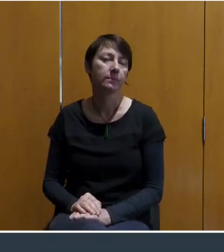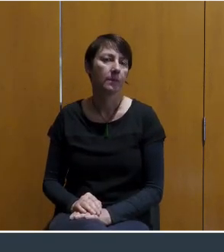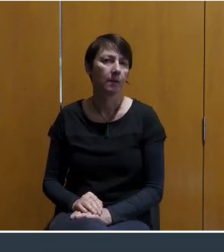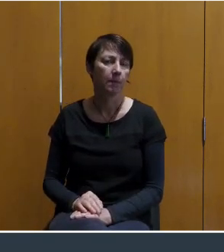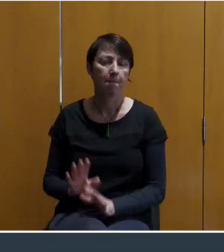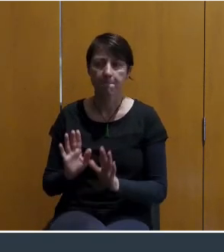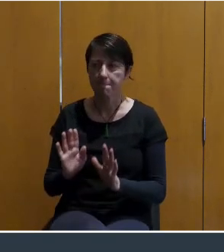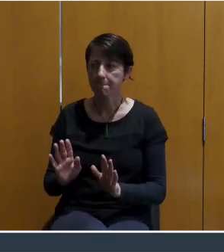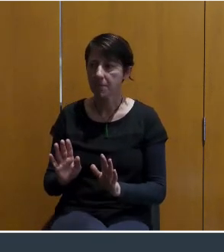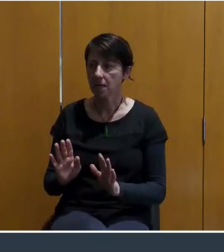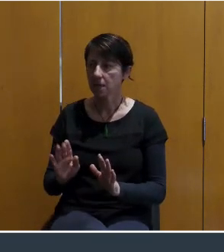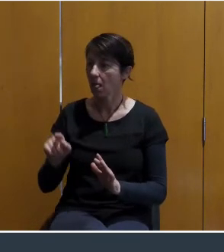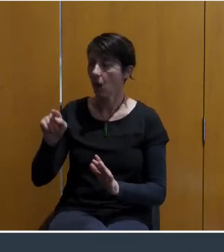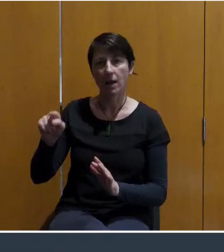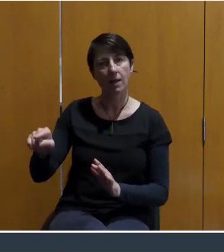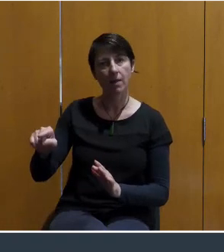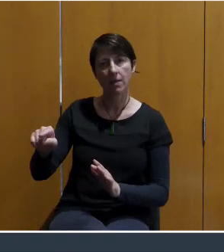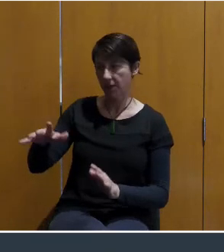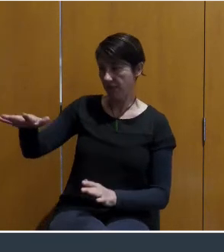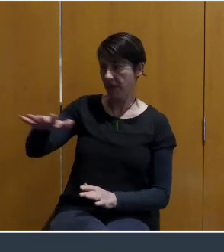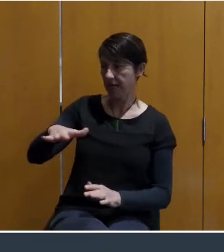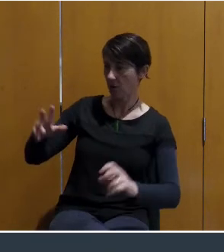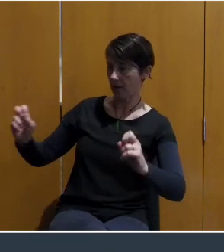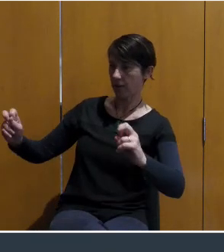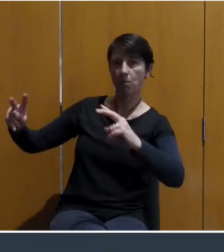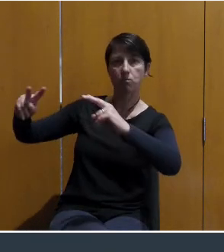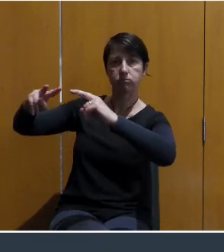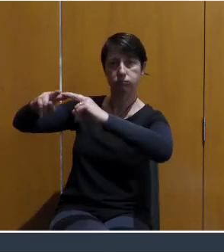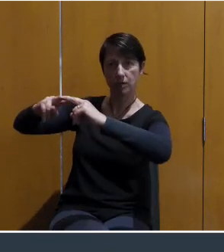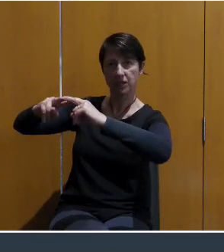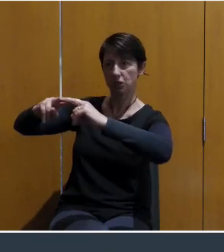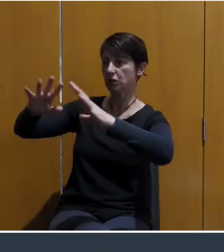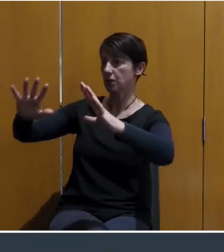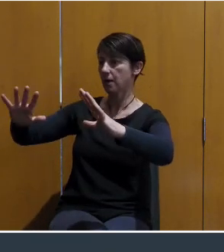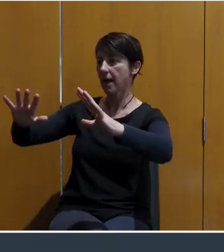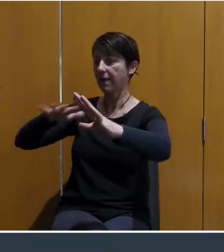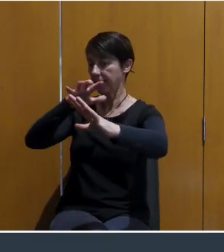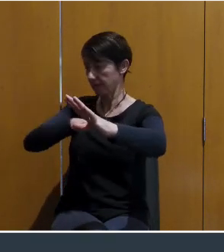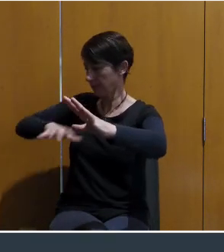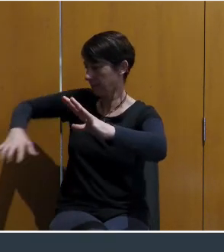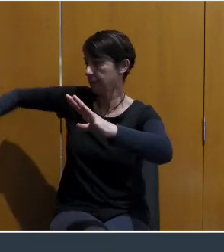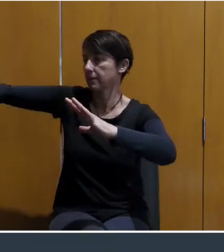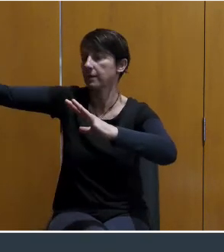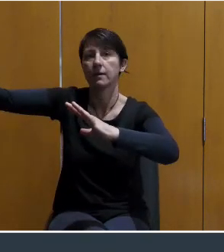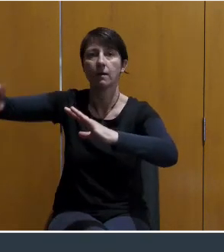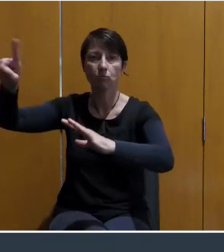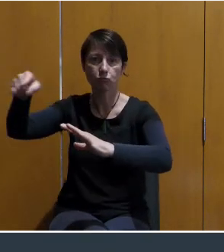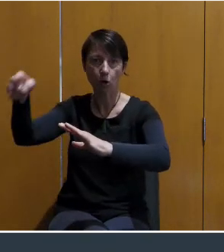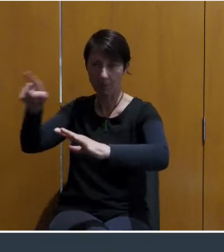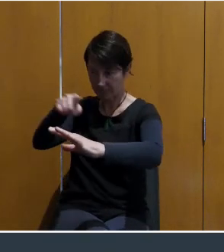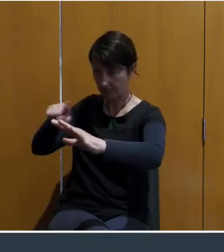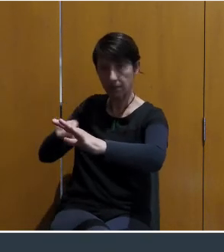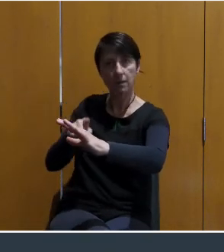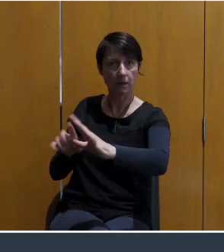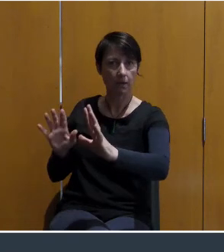natural sort of bridging area, and then everything else being prohibited, you've already got sort of a natural geographical